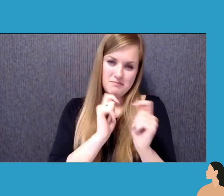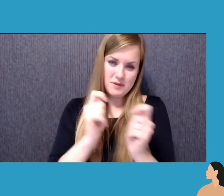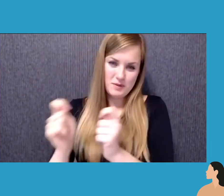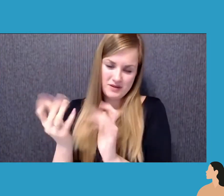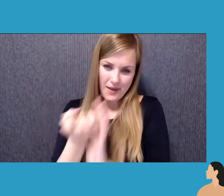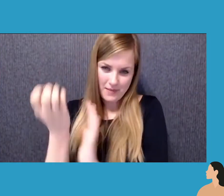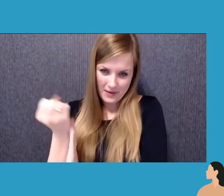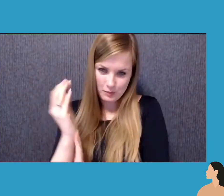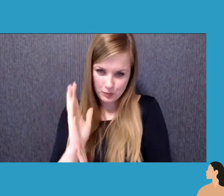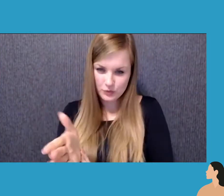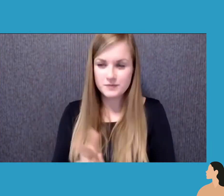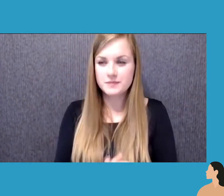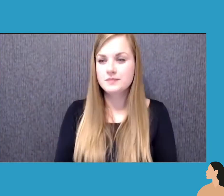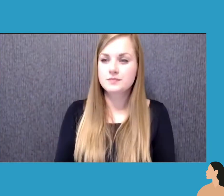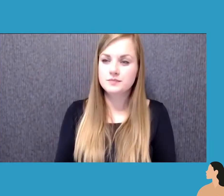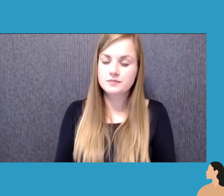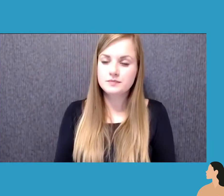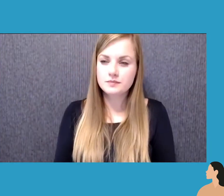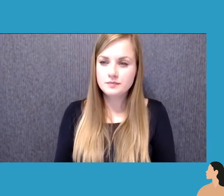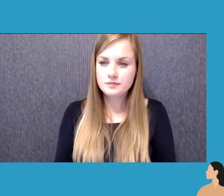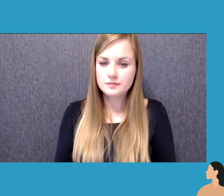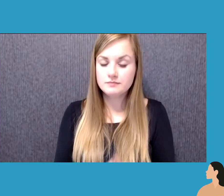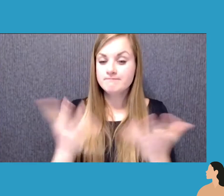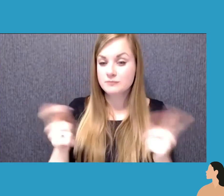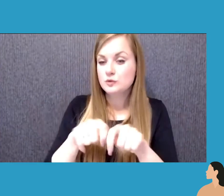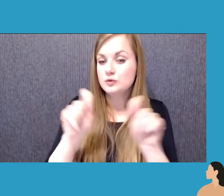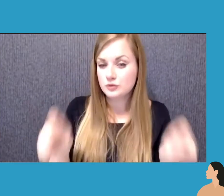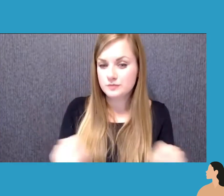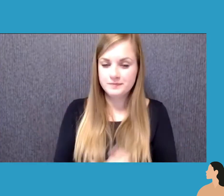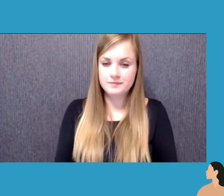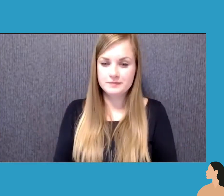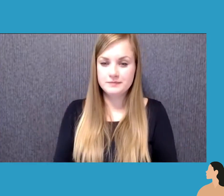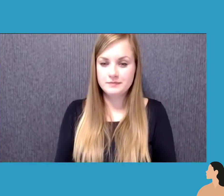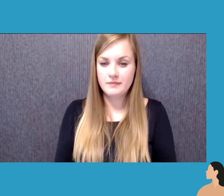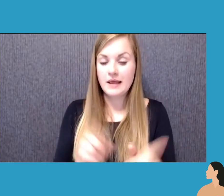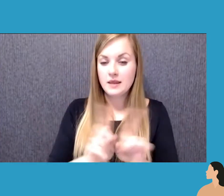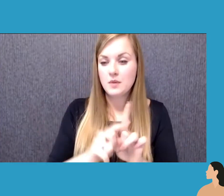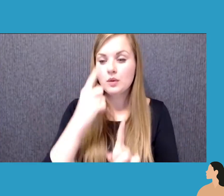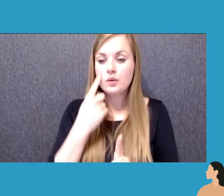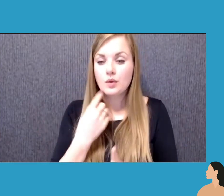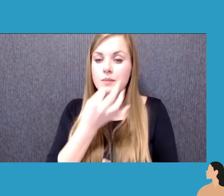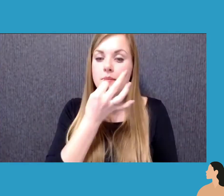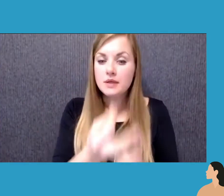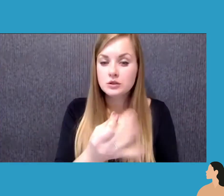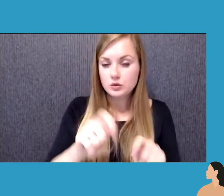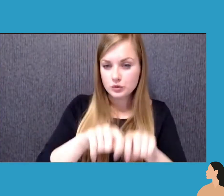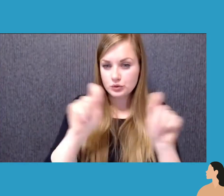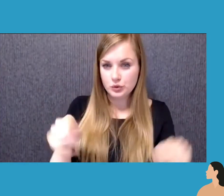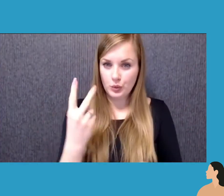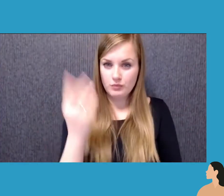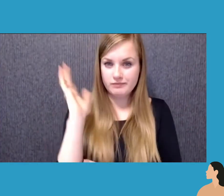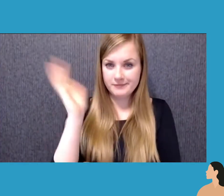respondents will be awarded with prize established by the National Forum on Human